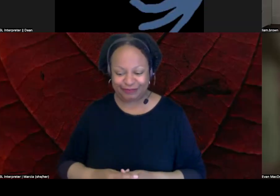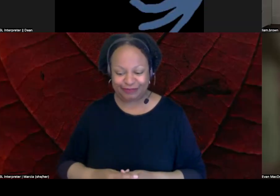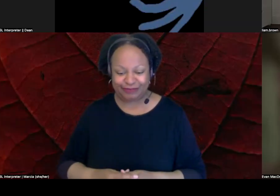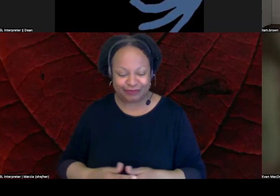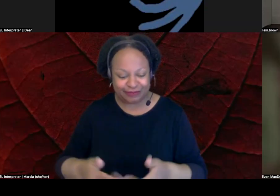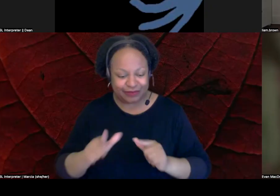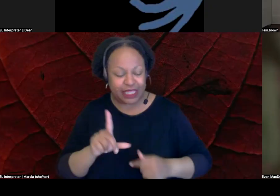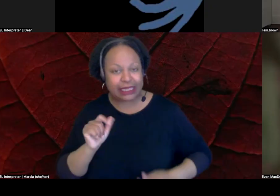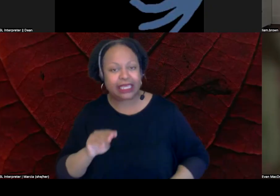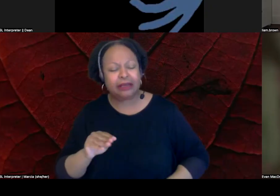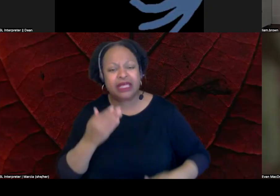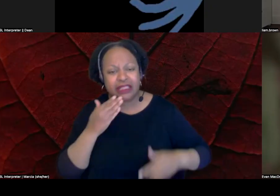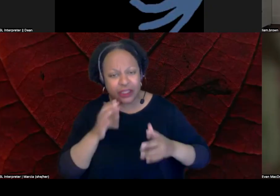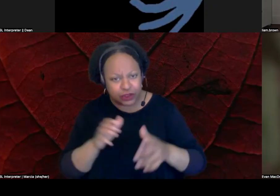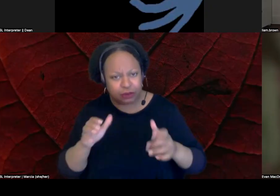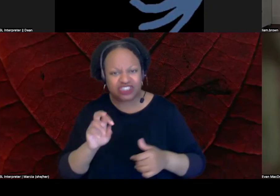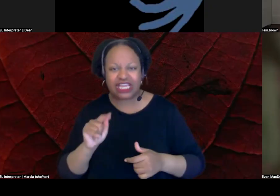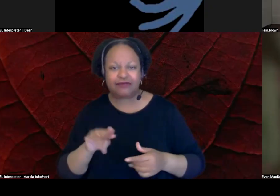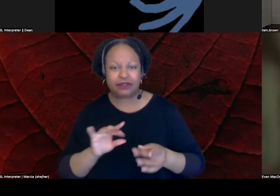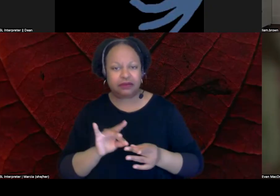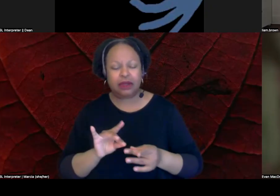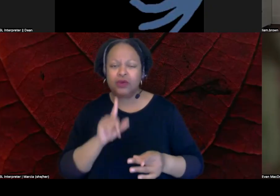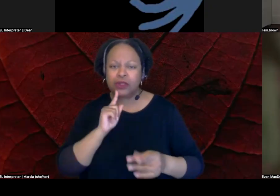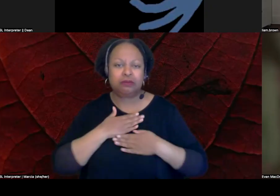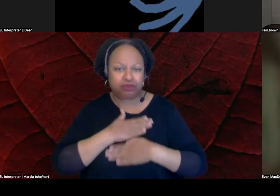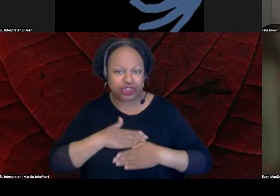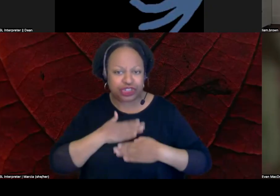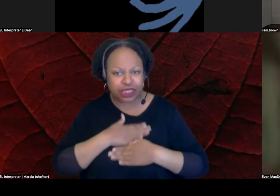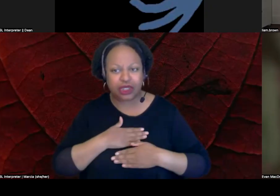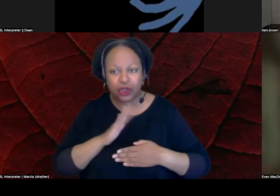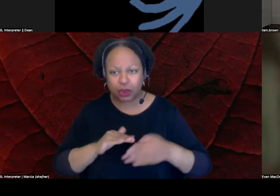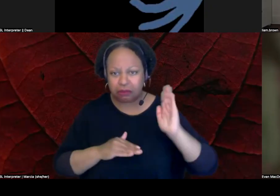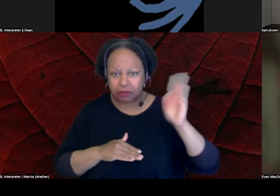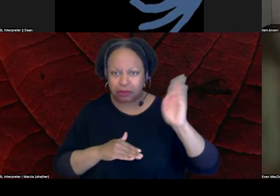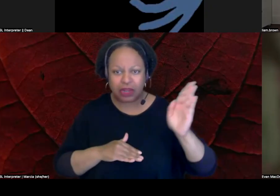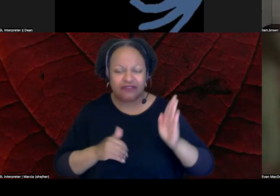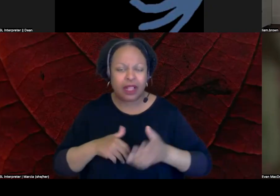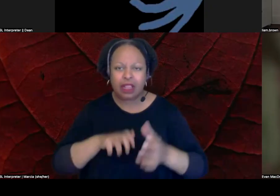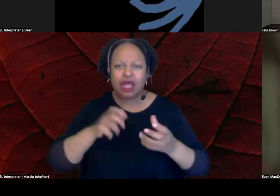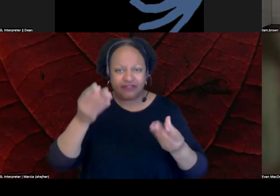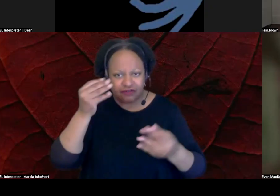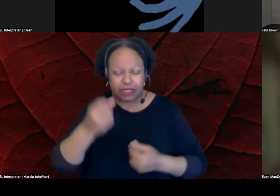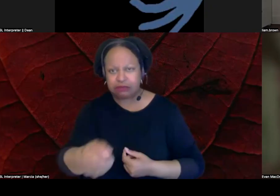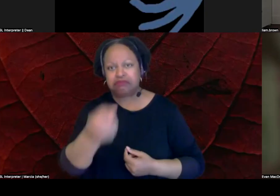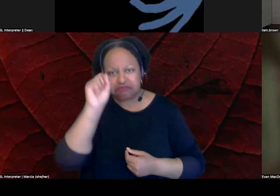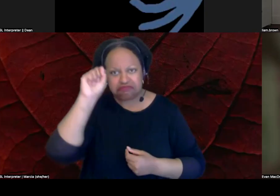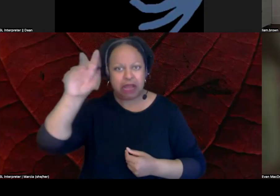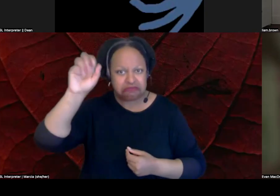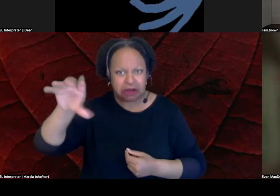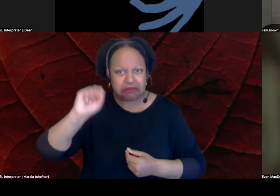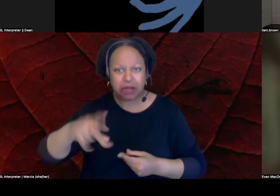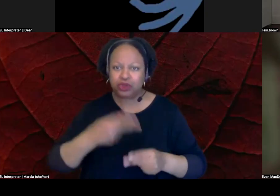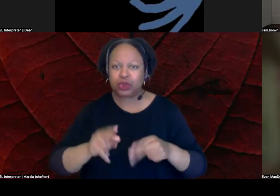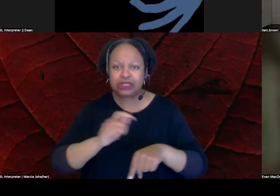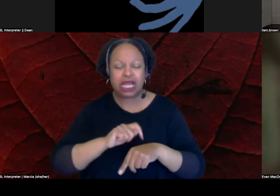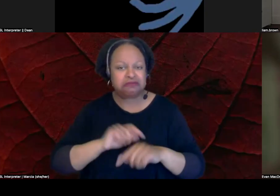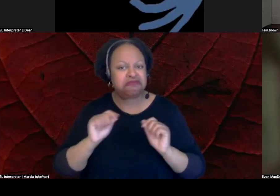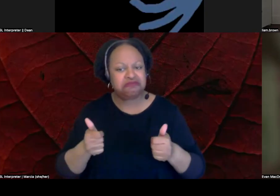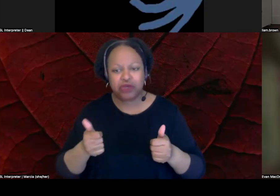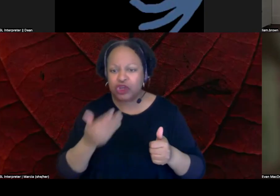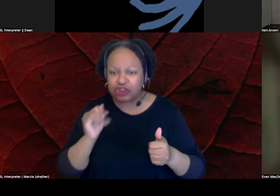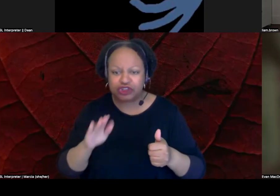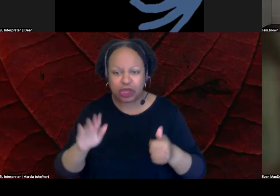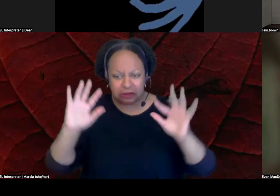Liam, thank you so much. I really appreciate it. I think you gave a ton of information in that short period of time. So great